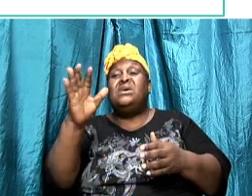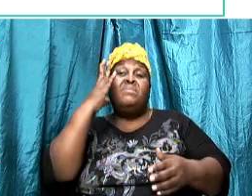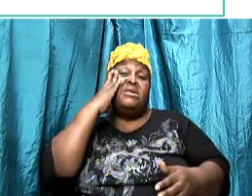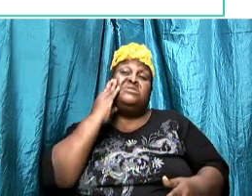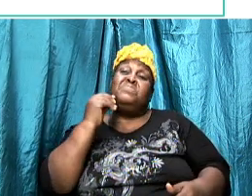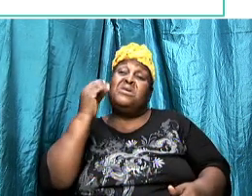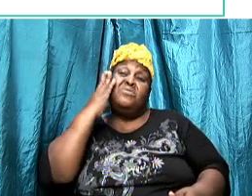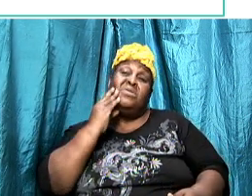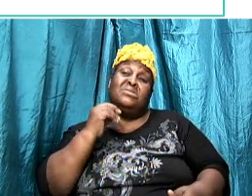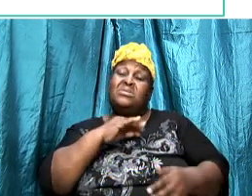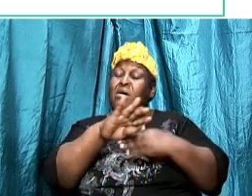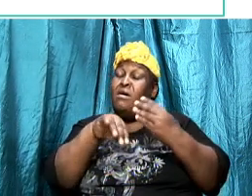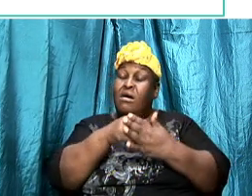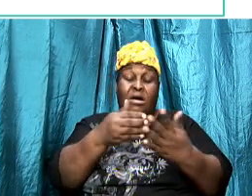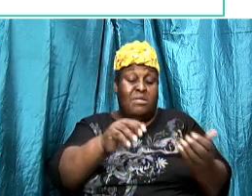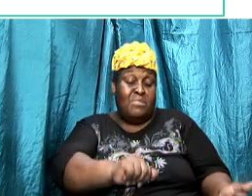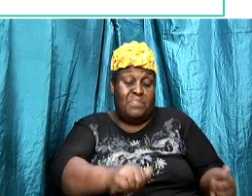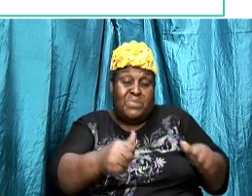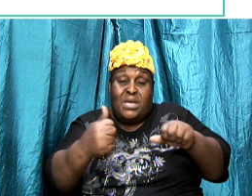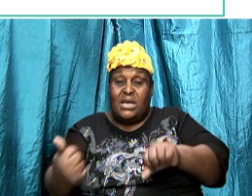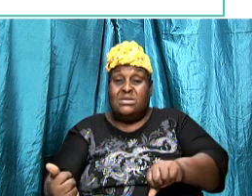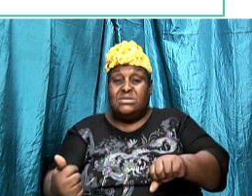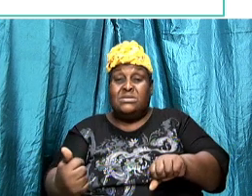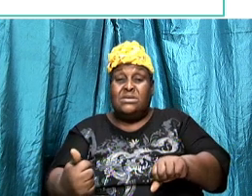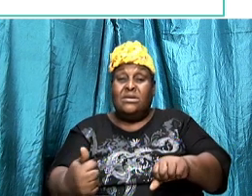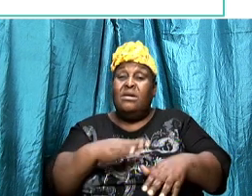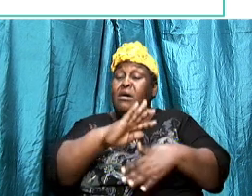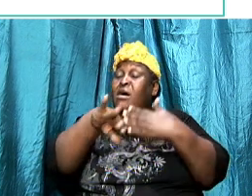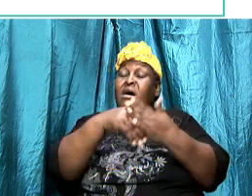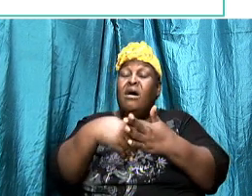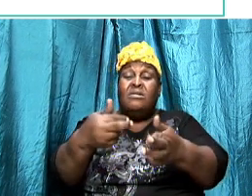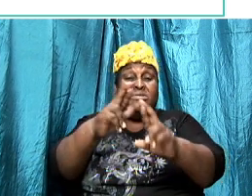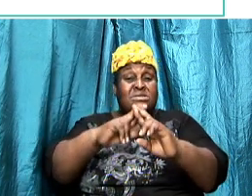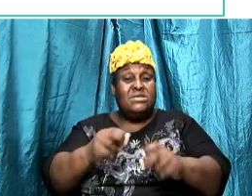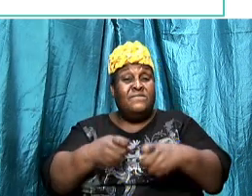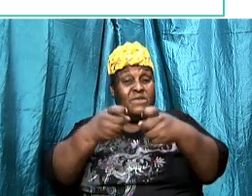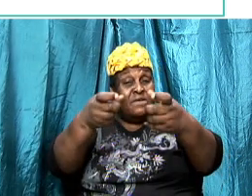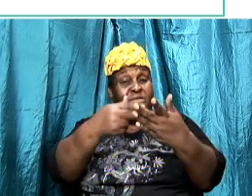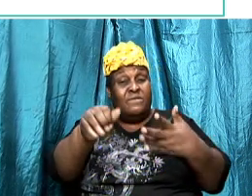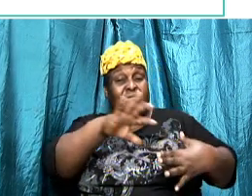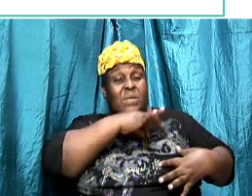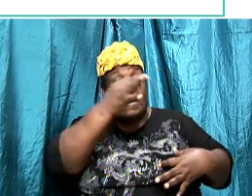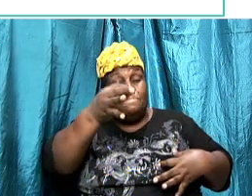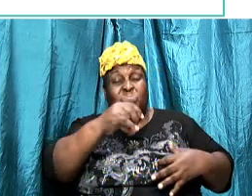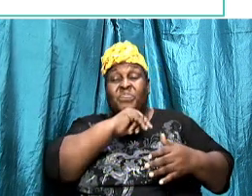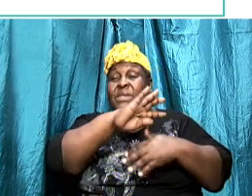They were all baptized. You know, they all received the gift of the Holy Ghost, so to speak.